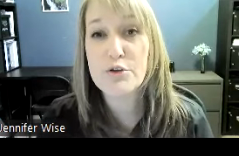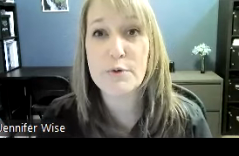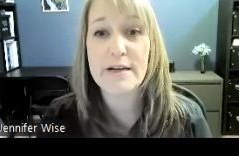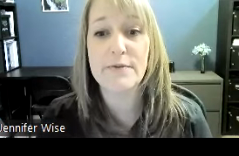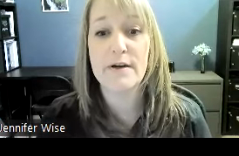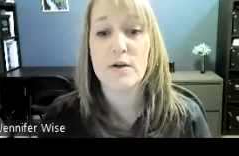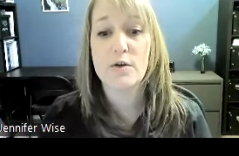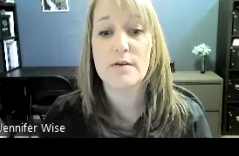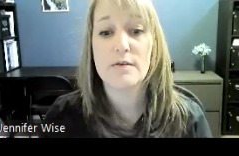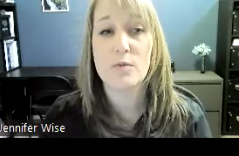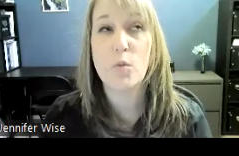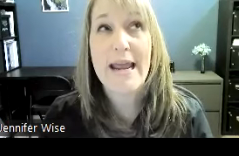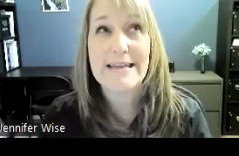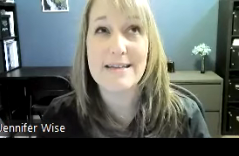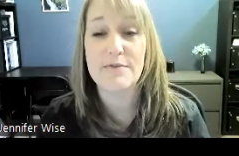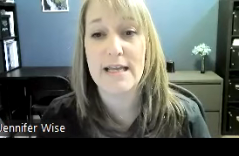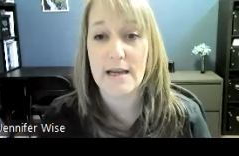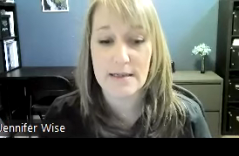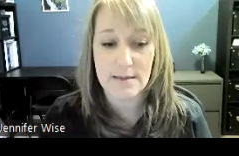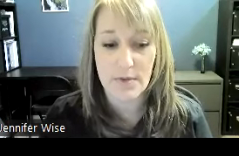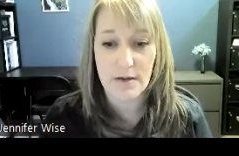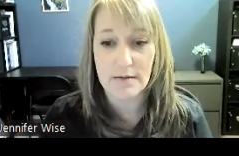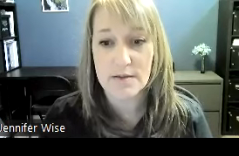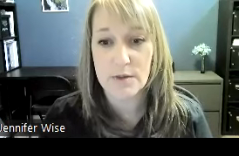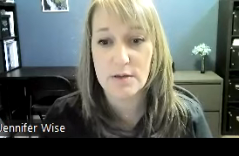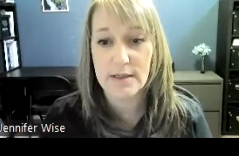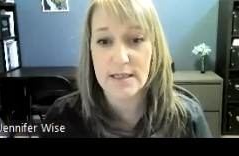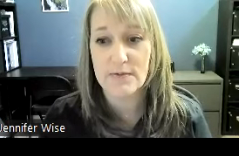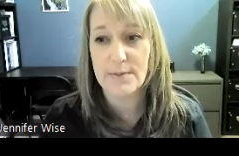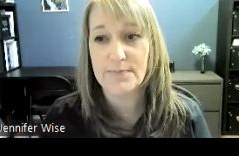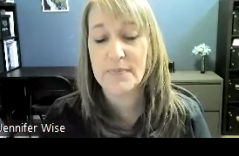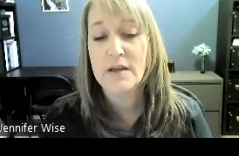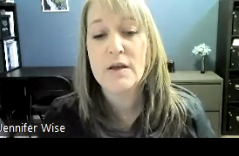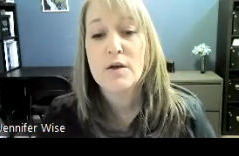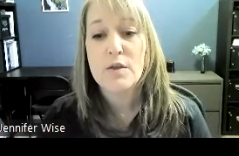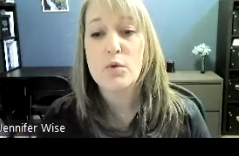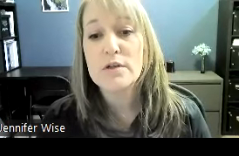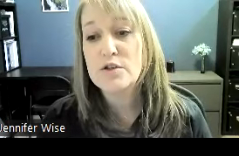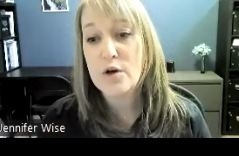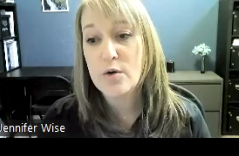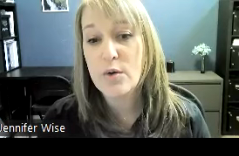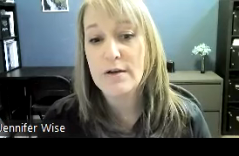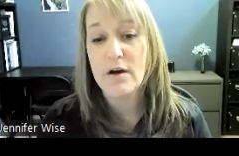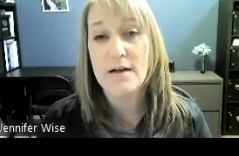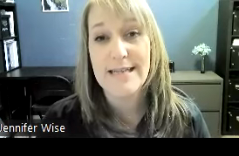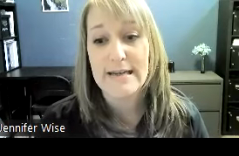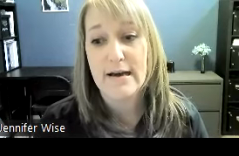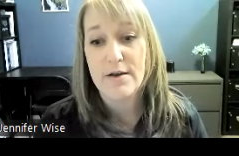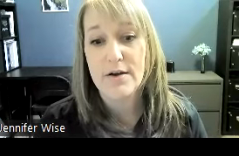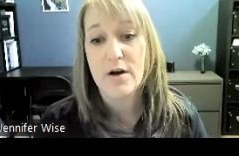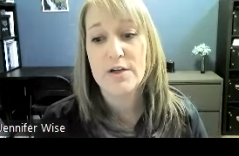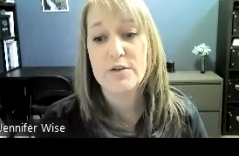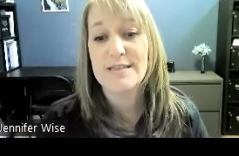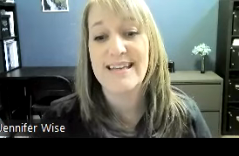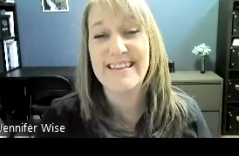Those are three different ways of negating something, so we're going to look at each of them. The words no, not, and